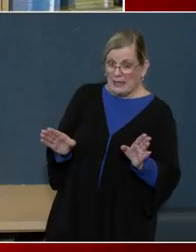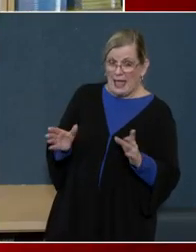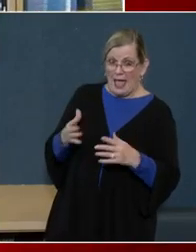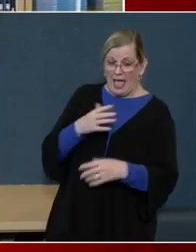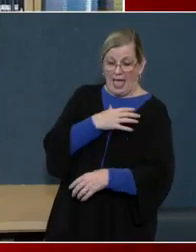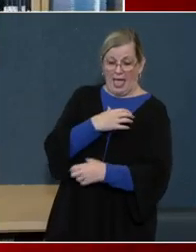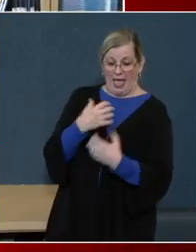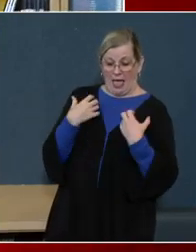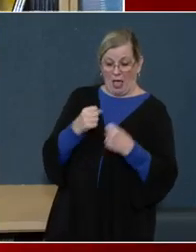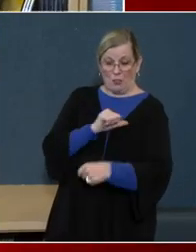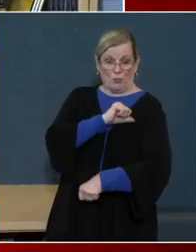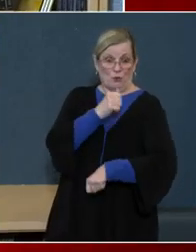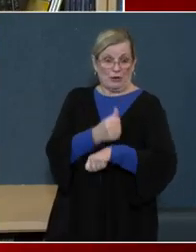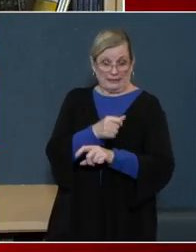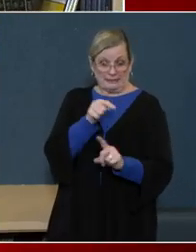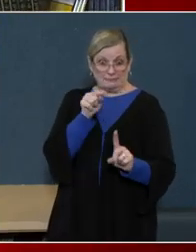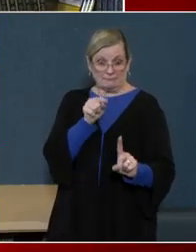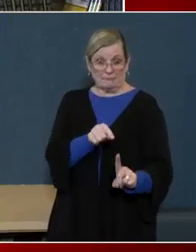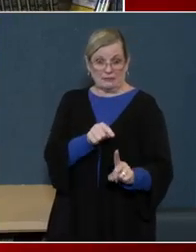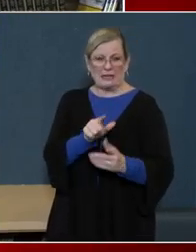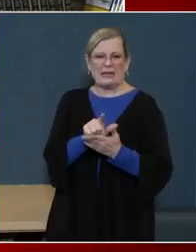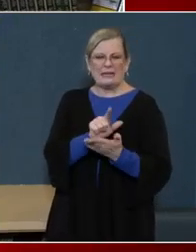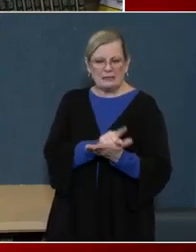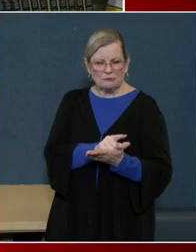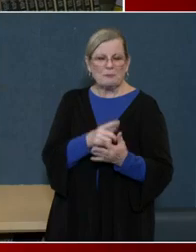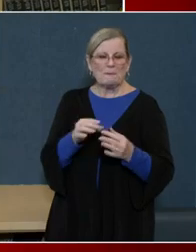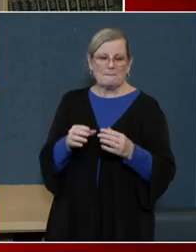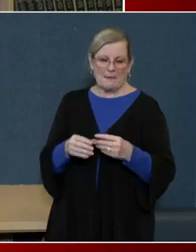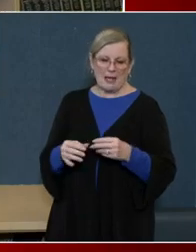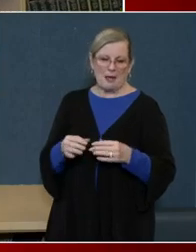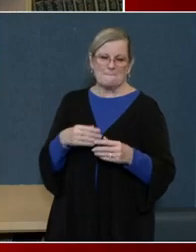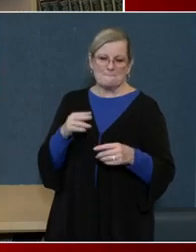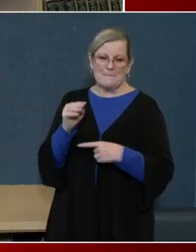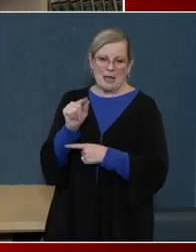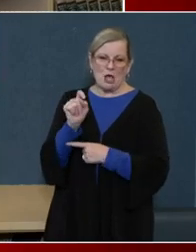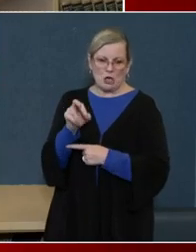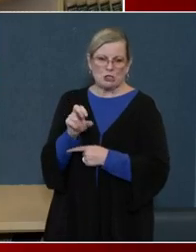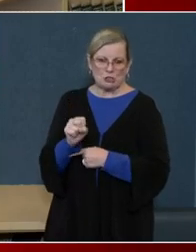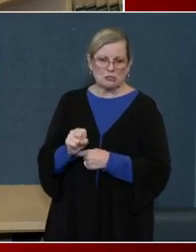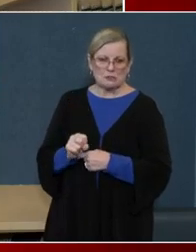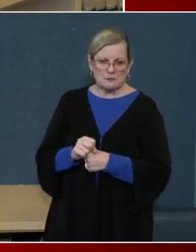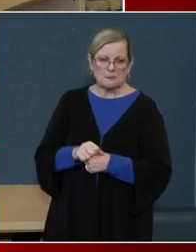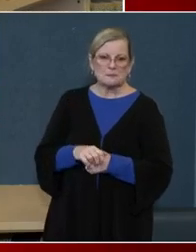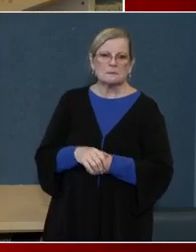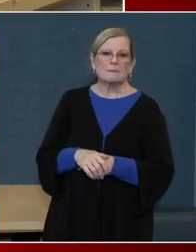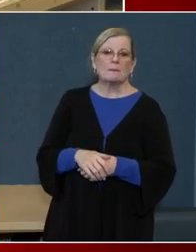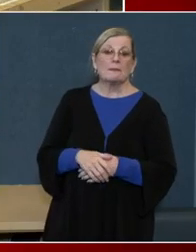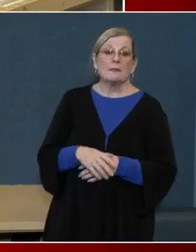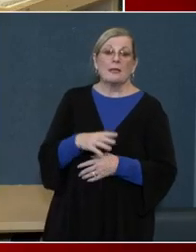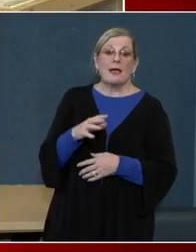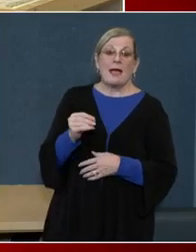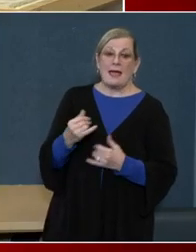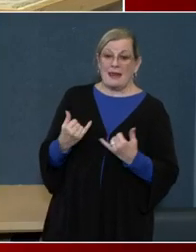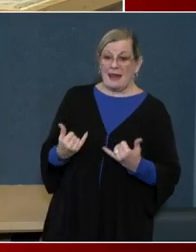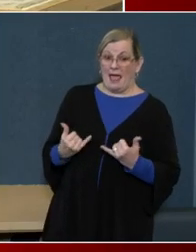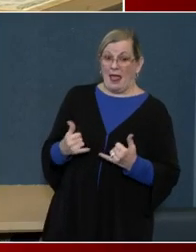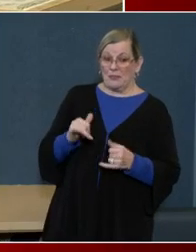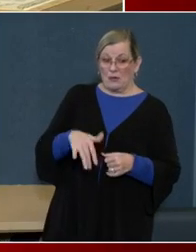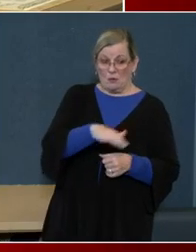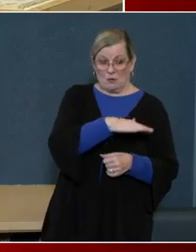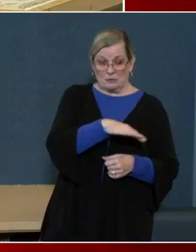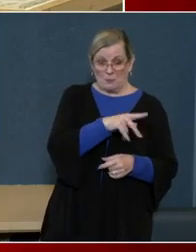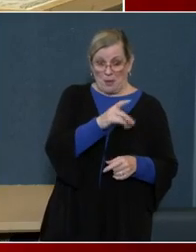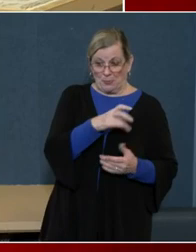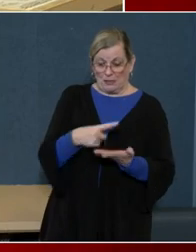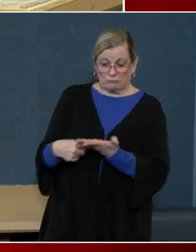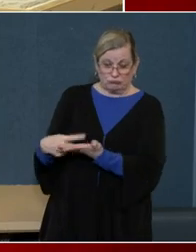legal matter. And while there is lots of discussion that is happening in the public domain, our authority